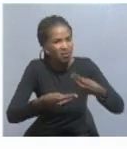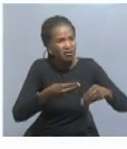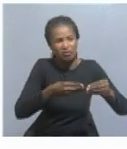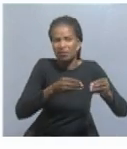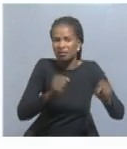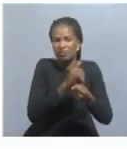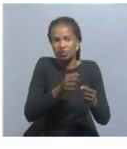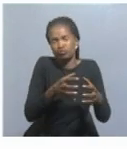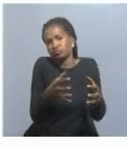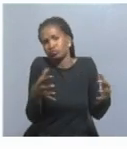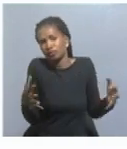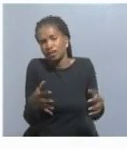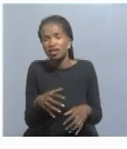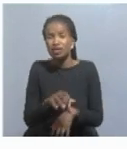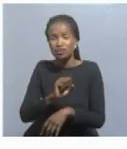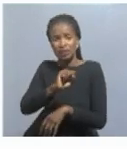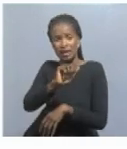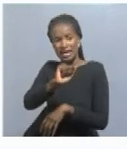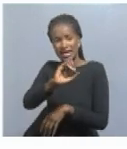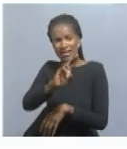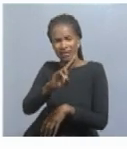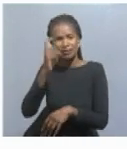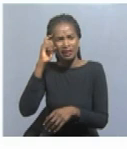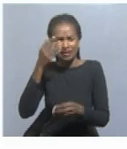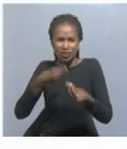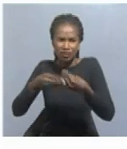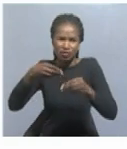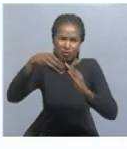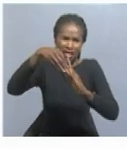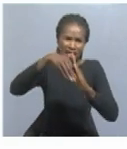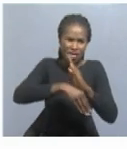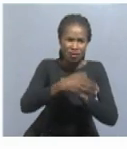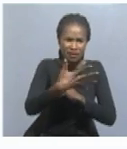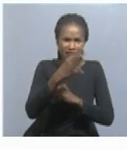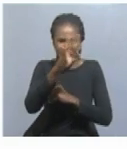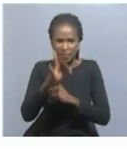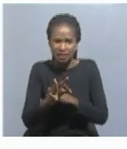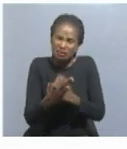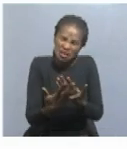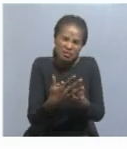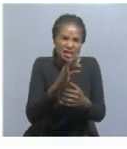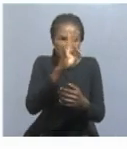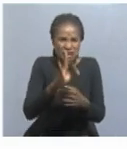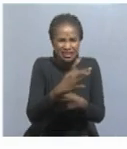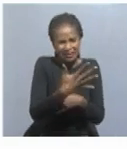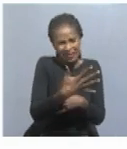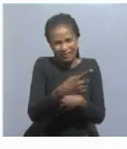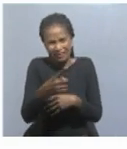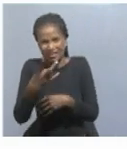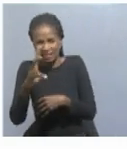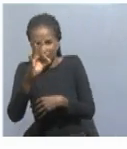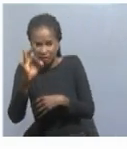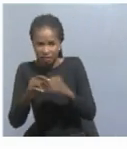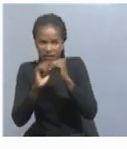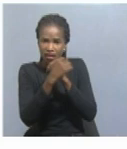a 5% contraction on average, but it ranges between 5 and 7% per